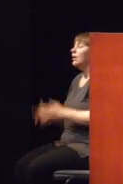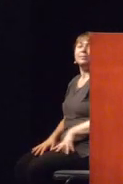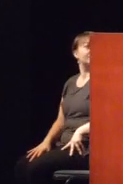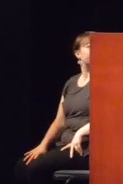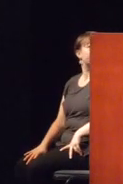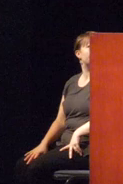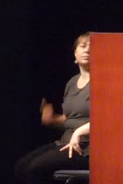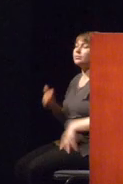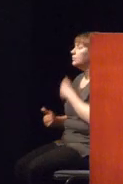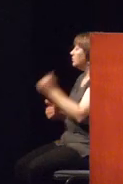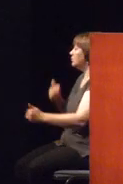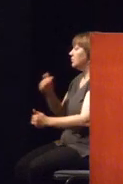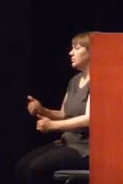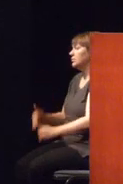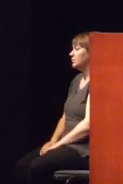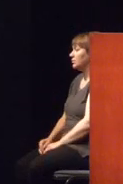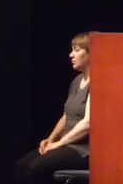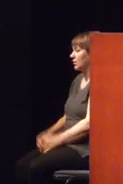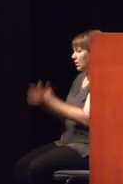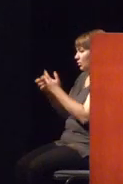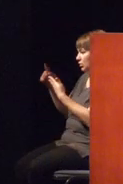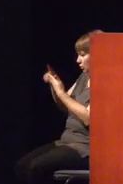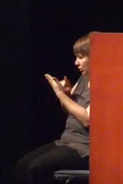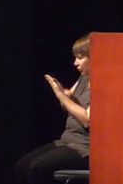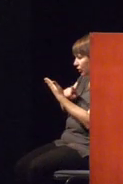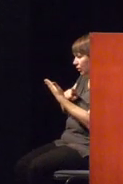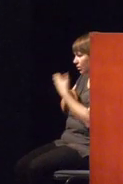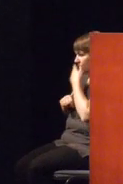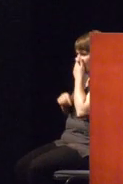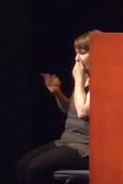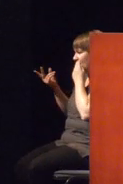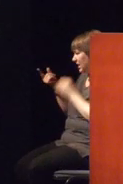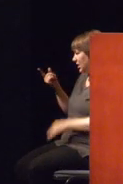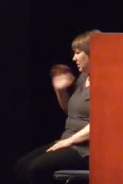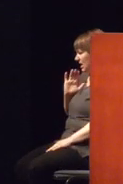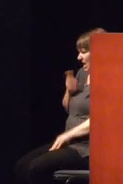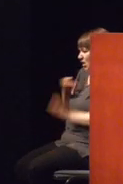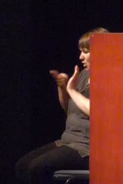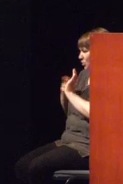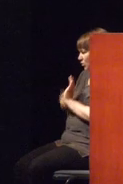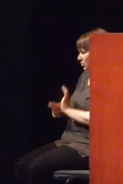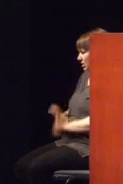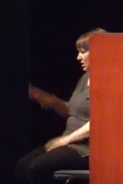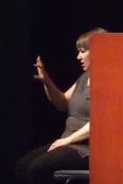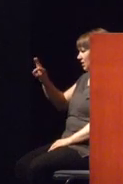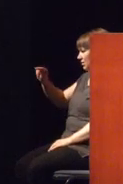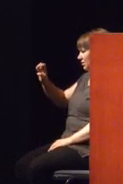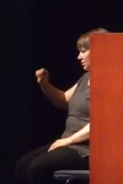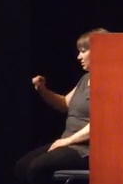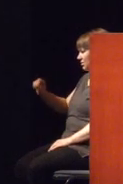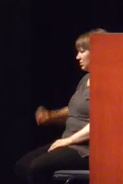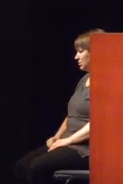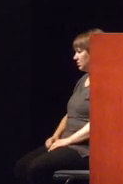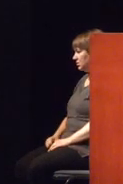So moving on, I just want to review a little bit about our enrollment, where our FTES, our full-time